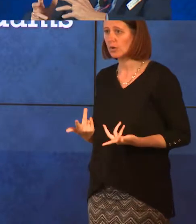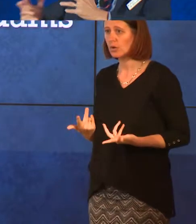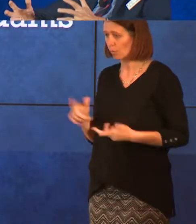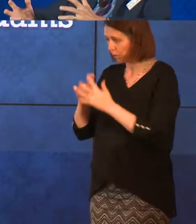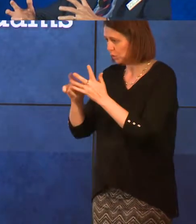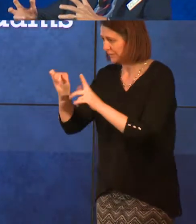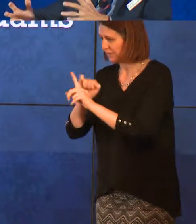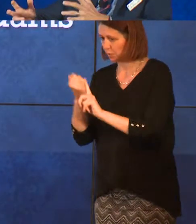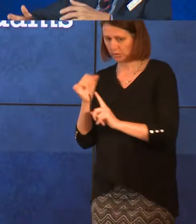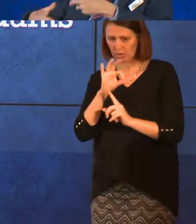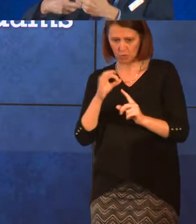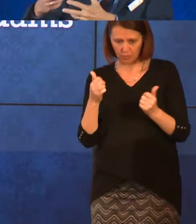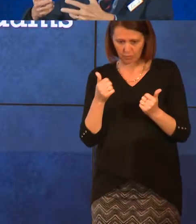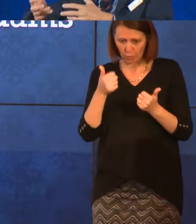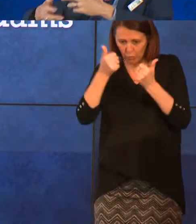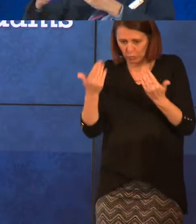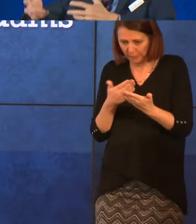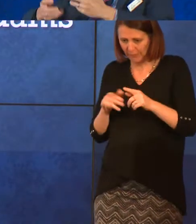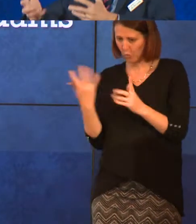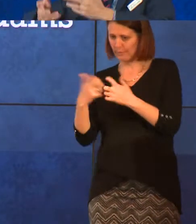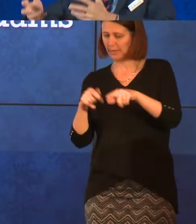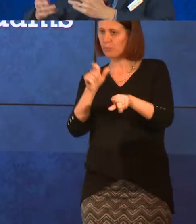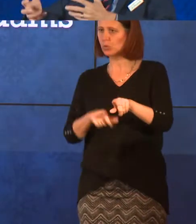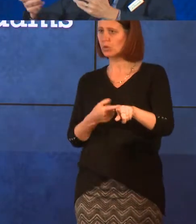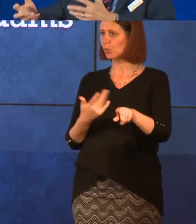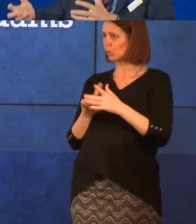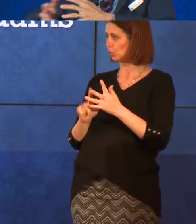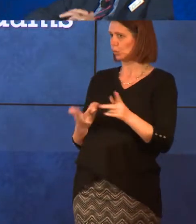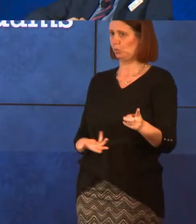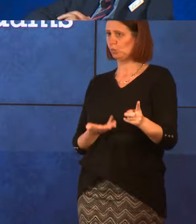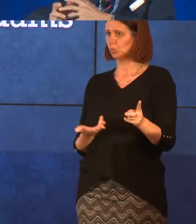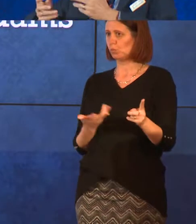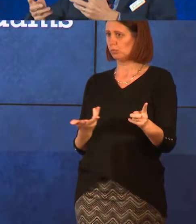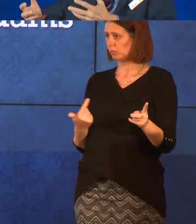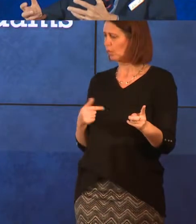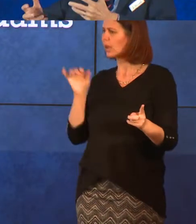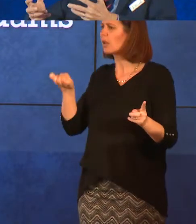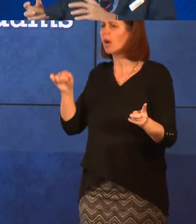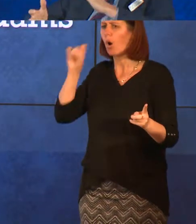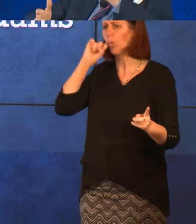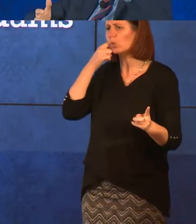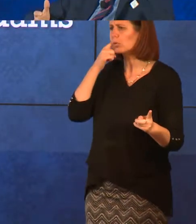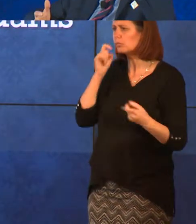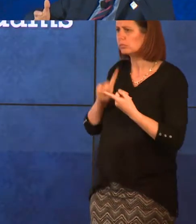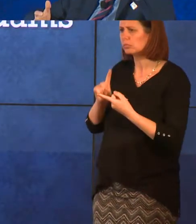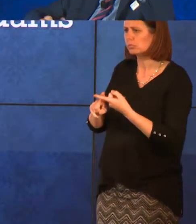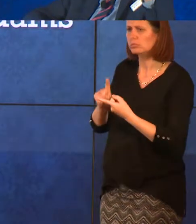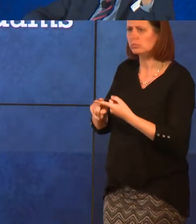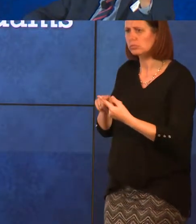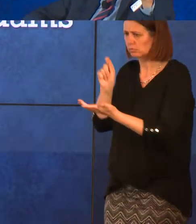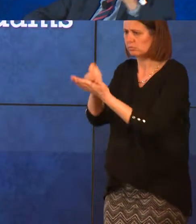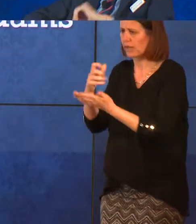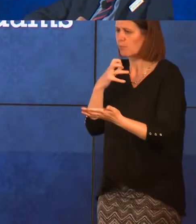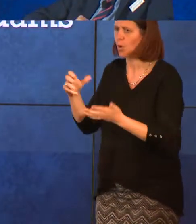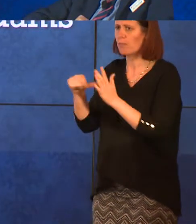situations where there are no adequate services? And the response there was a kind of belief in the market that, well, we'll just keep paying a higher amount